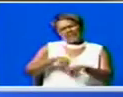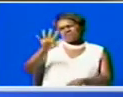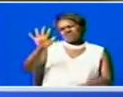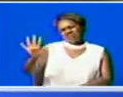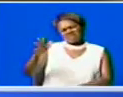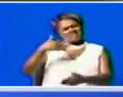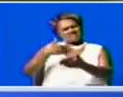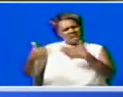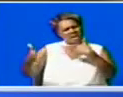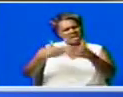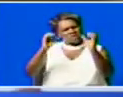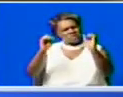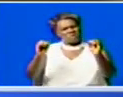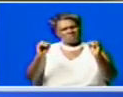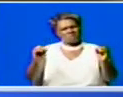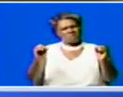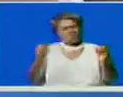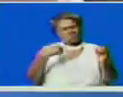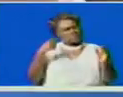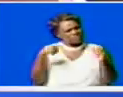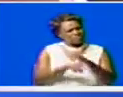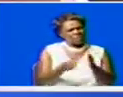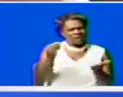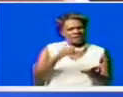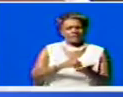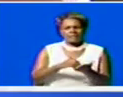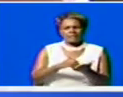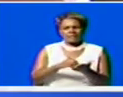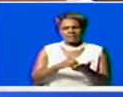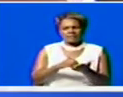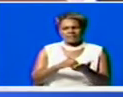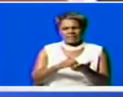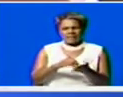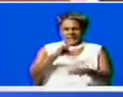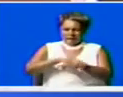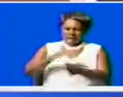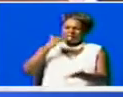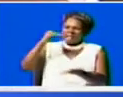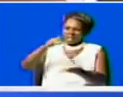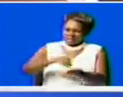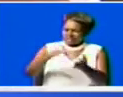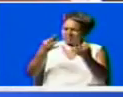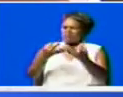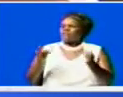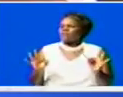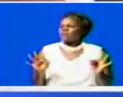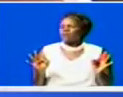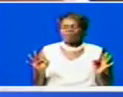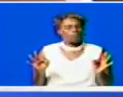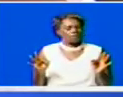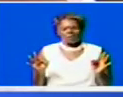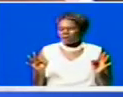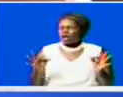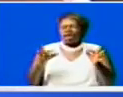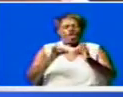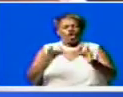no signal, so they take me in again. This moment of getting a letter of release, wow, that was also